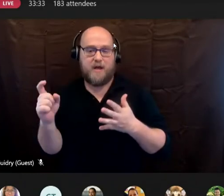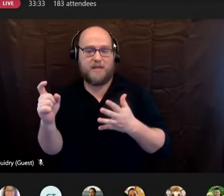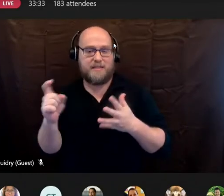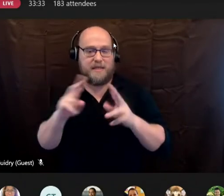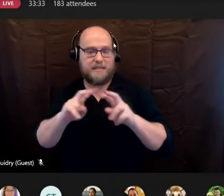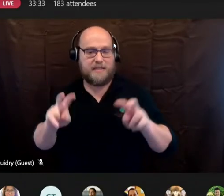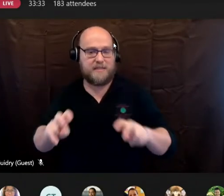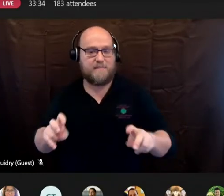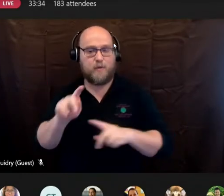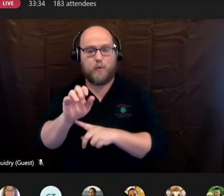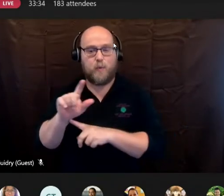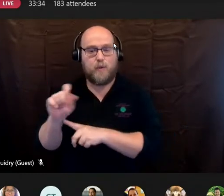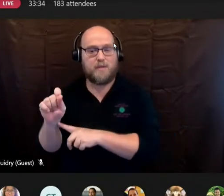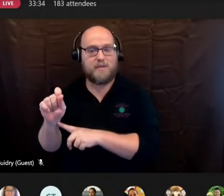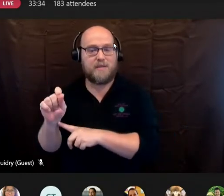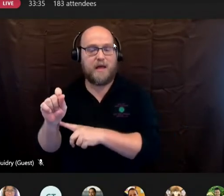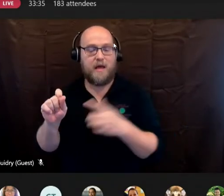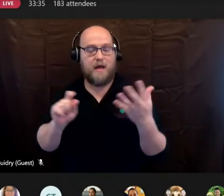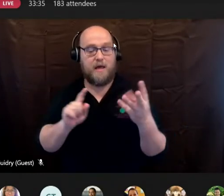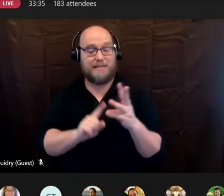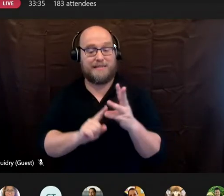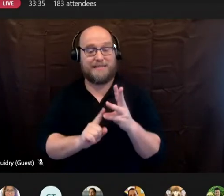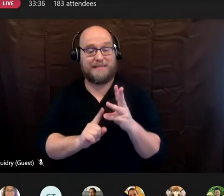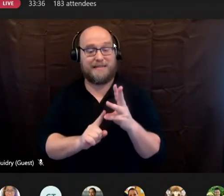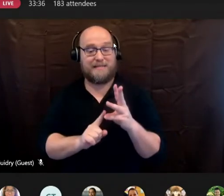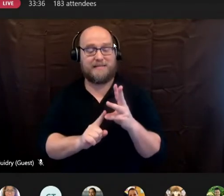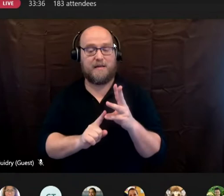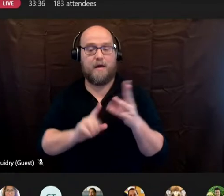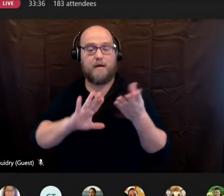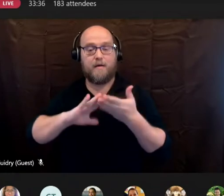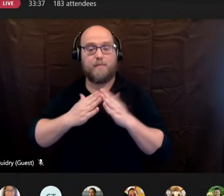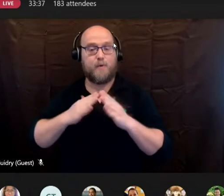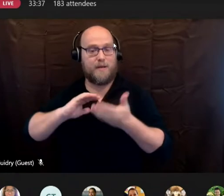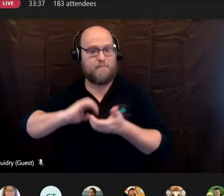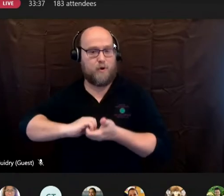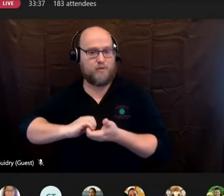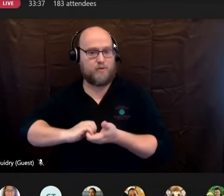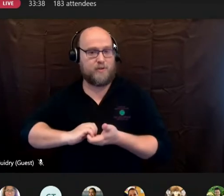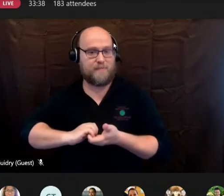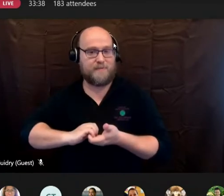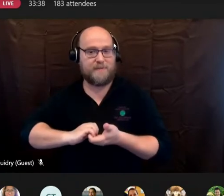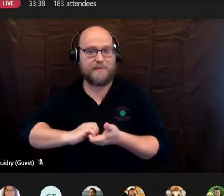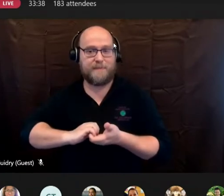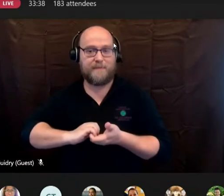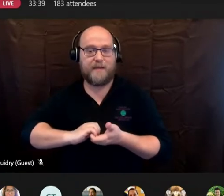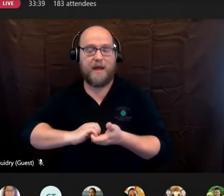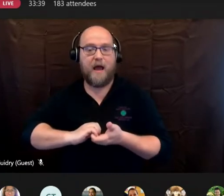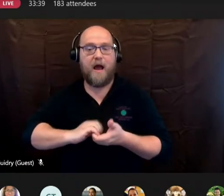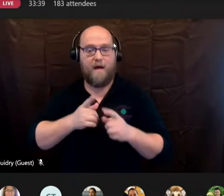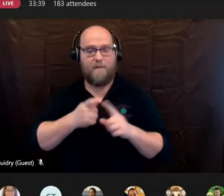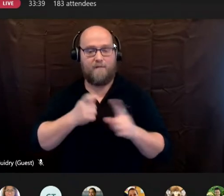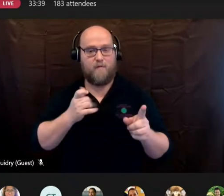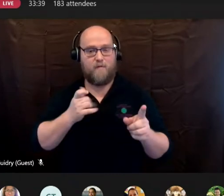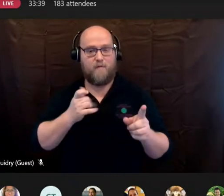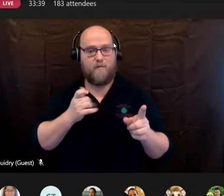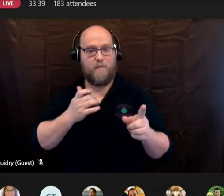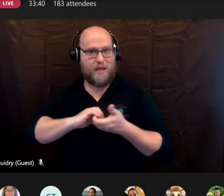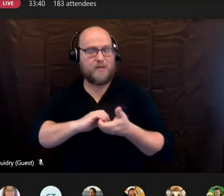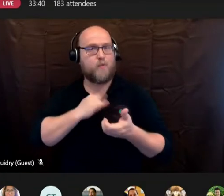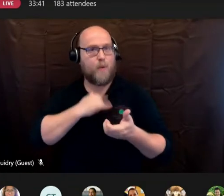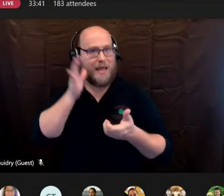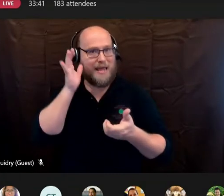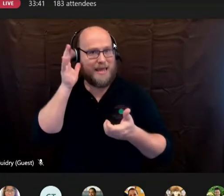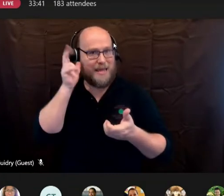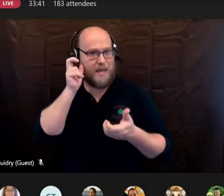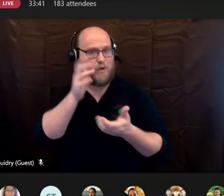sixth, community partnerships. Those are the broad themes. And from my colleagues, you'll hear some of the plans that we have ready to go